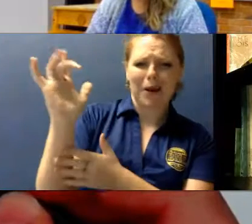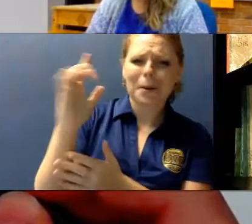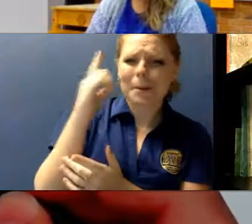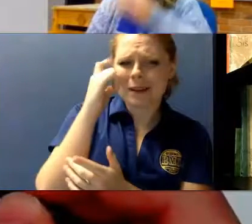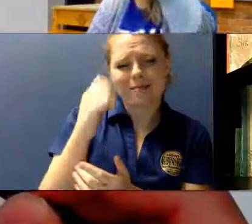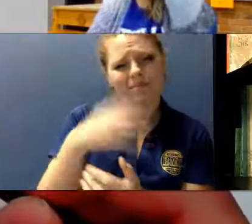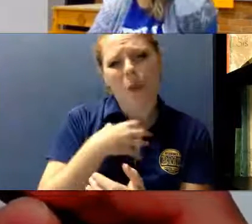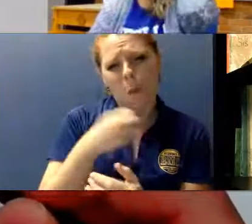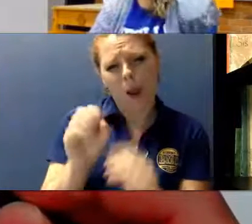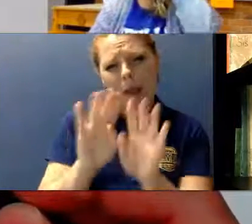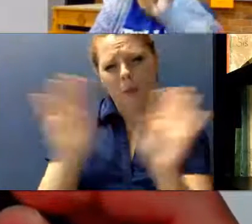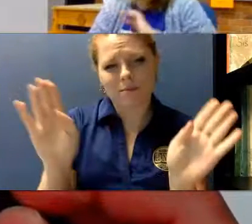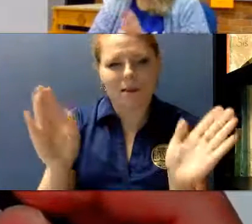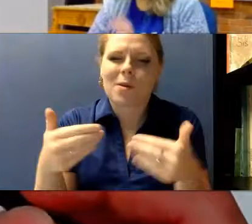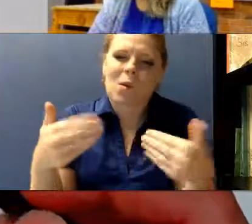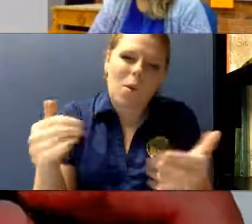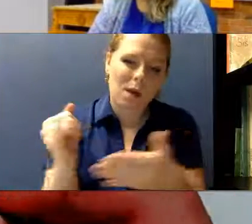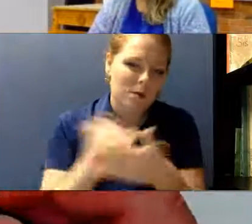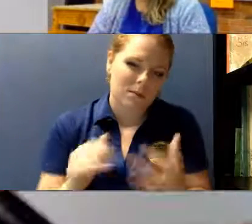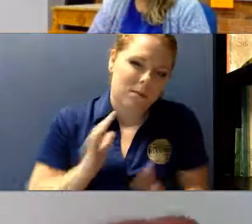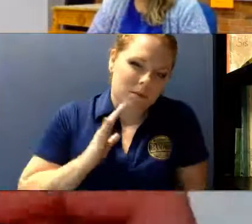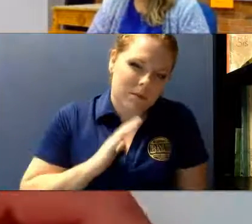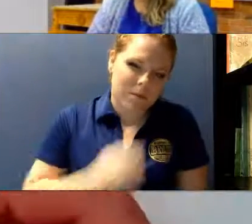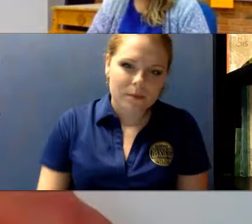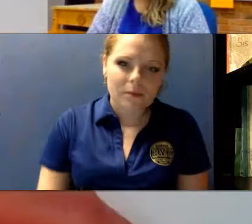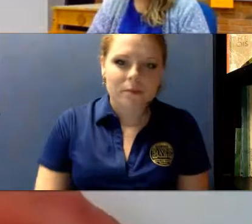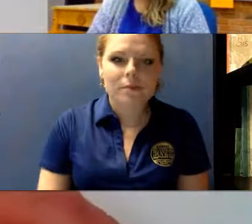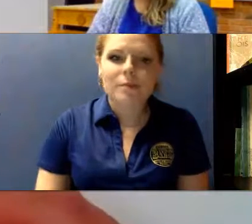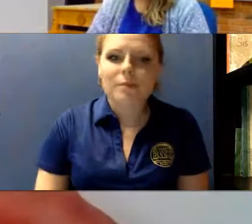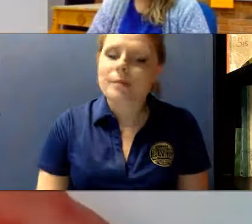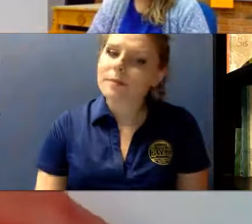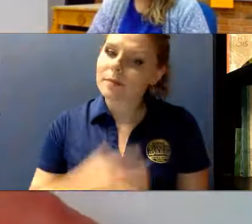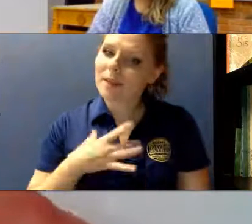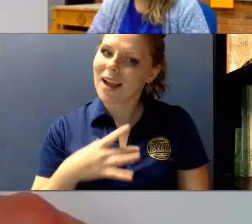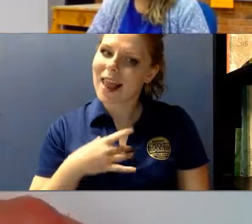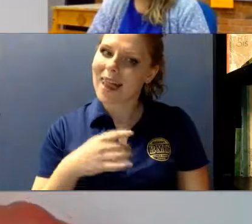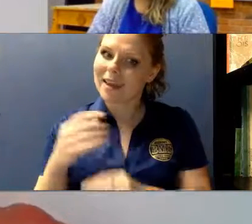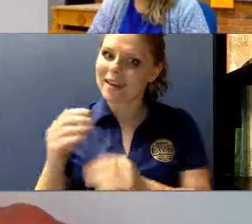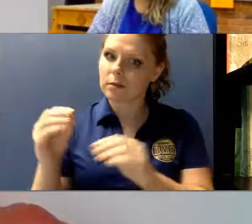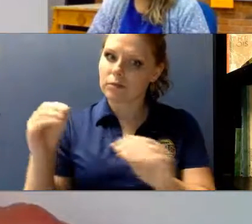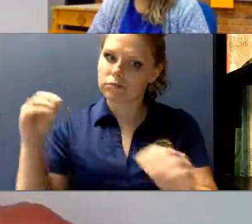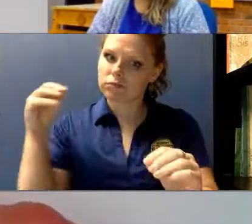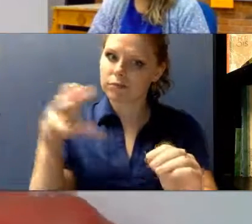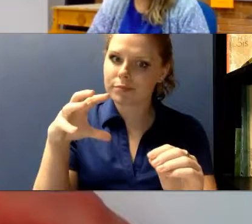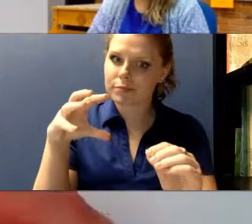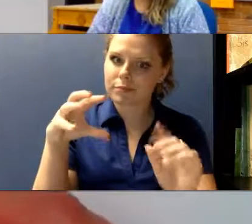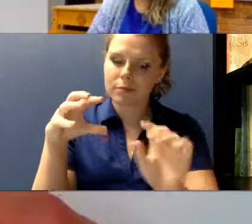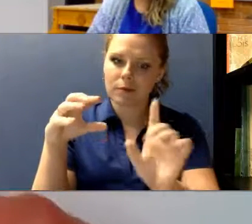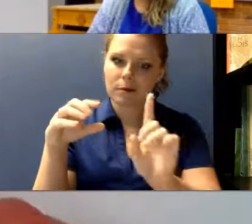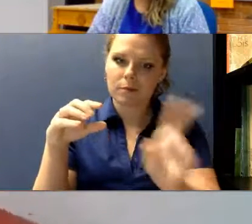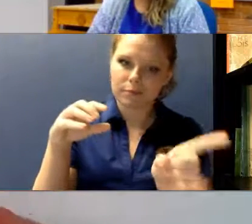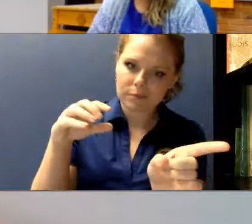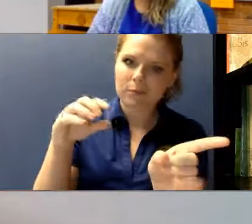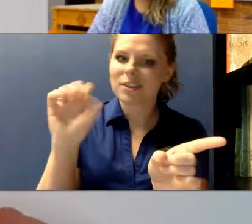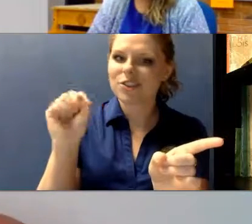whiteboard. I'm just going to go ahead and draw that, so I'm okay with that. And then I like how the shadows are cast onto this bottle